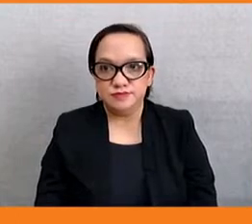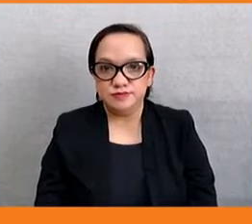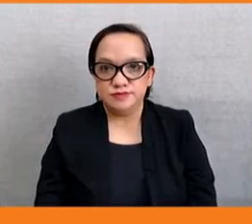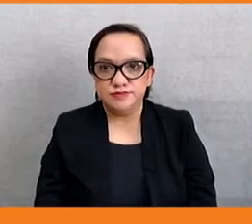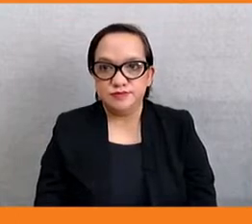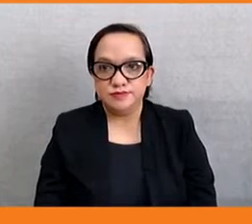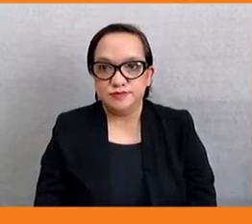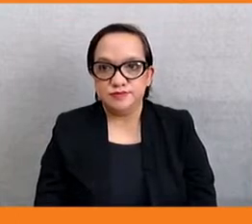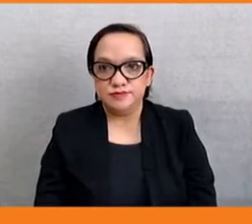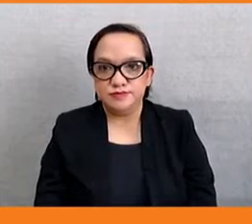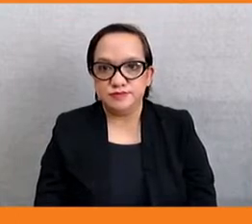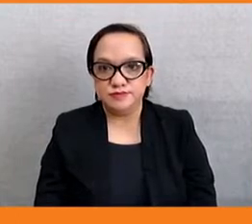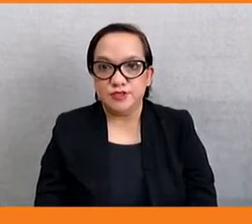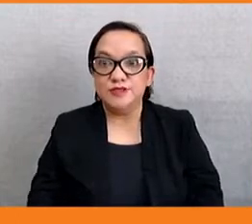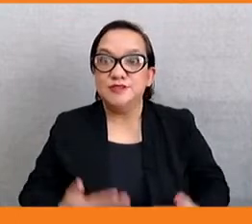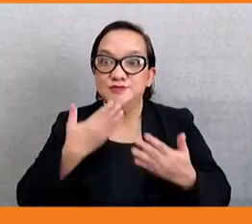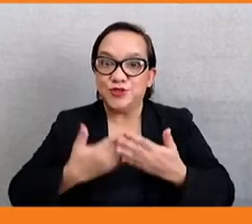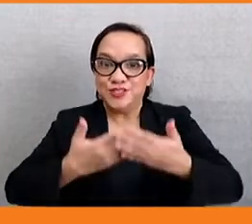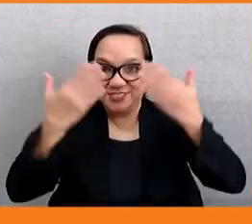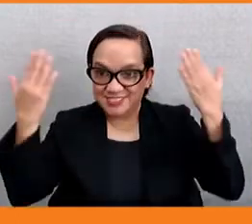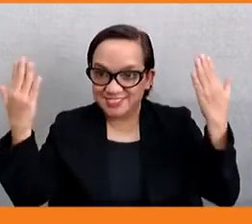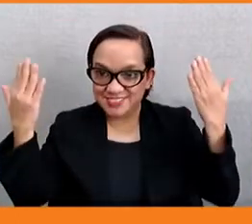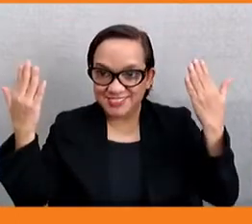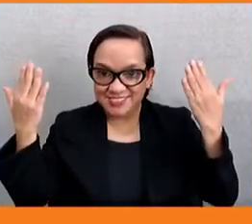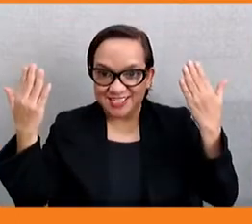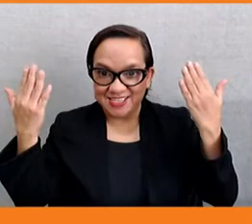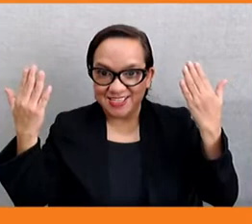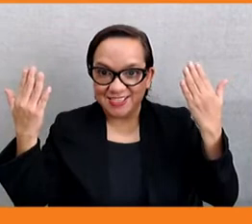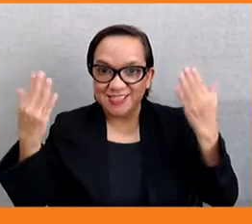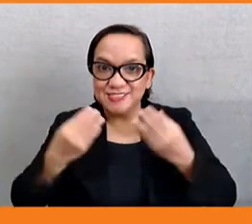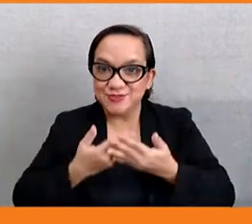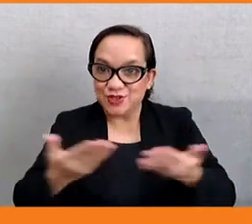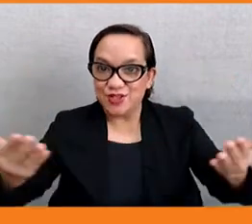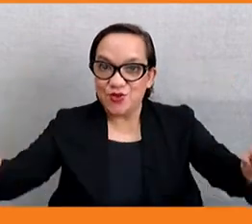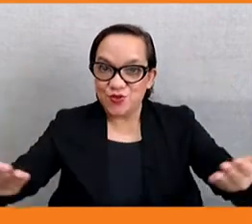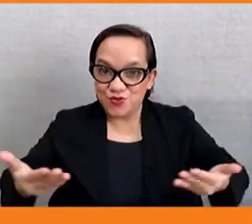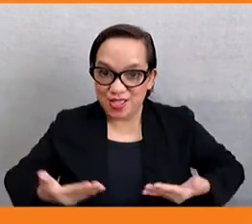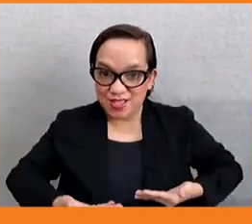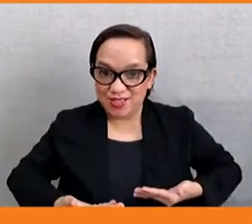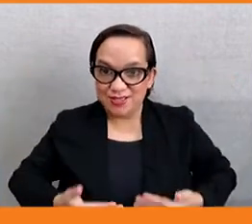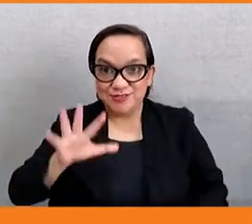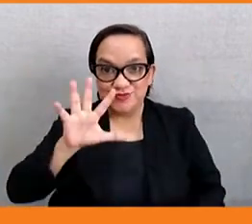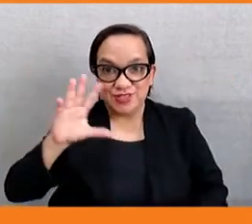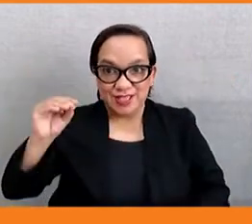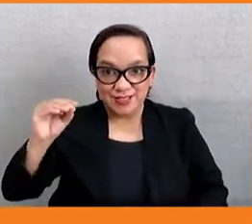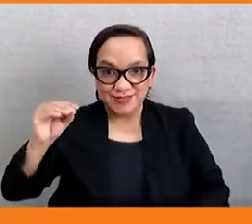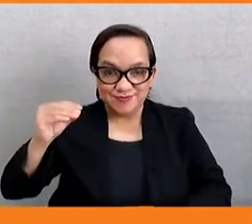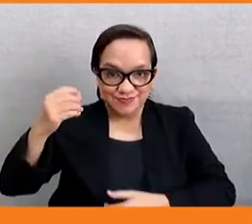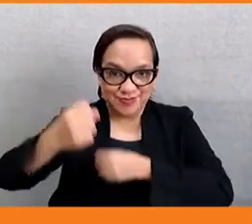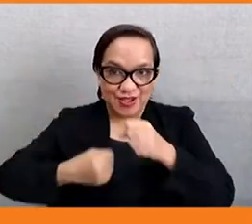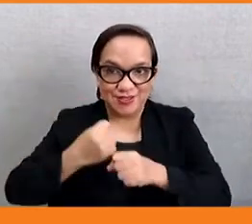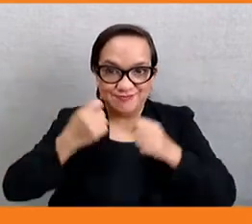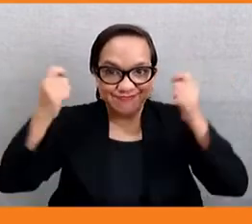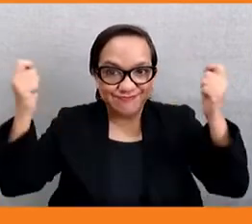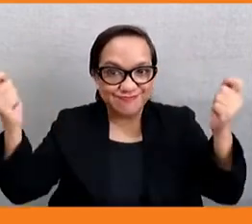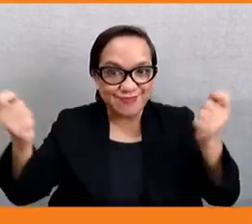Good morning, everyone, and a warm welcome to the ADB's 50th annual meeting sessions of dialogue between civil society and ADB's